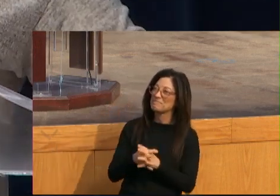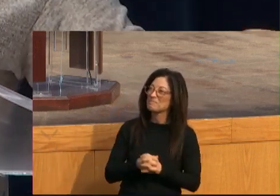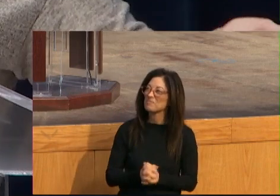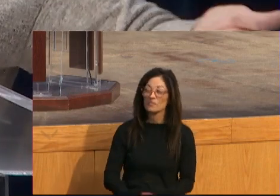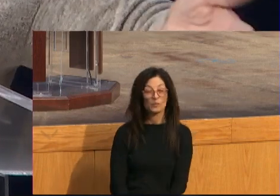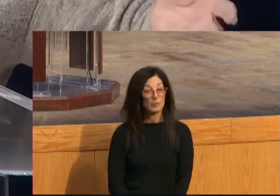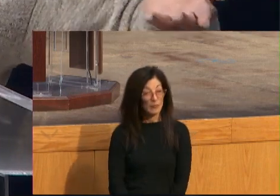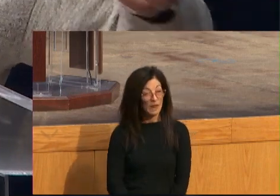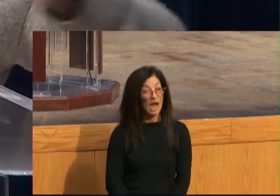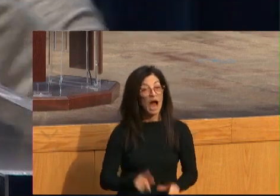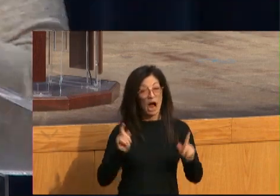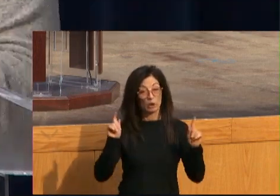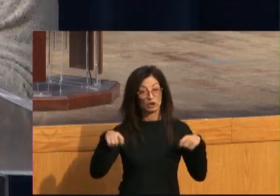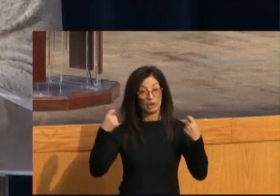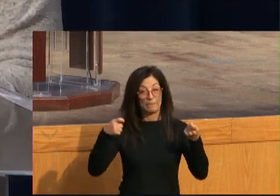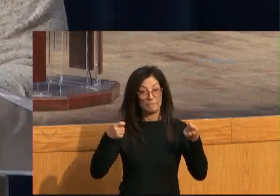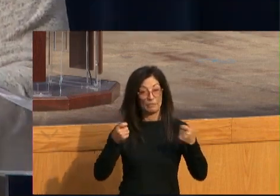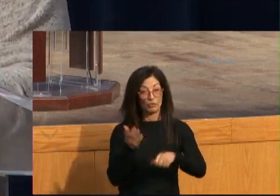Our gym remodel.